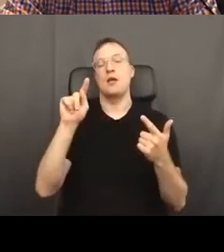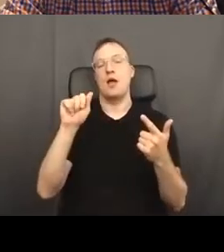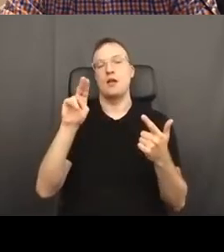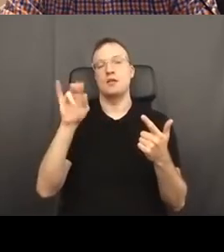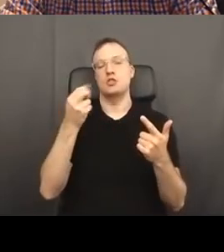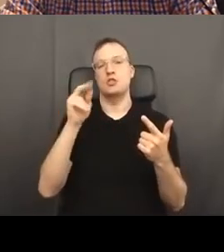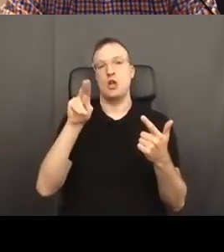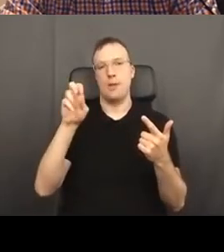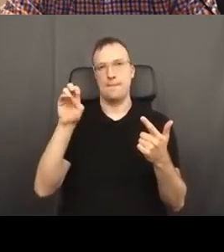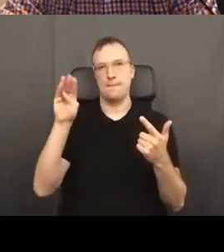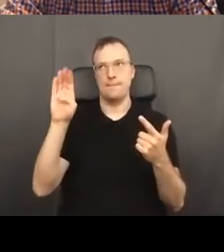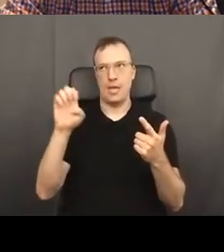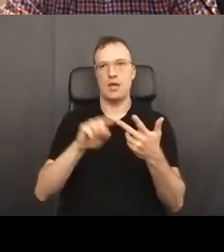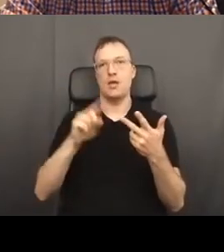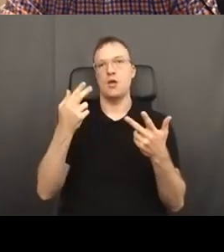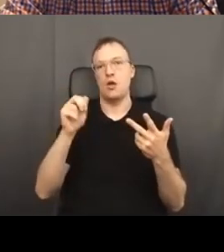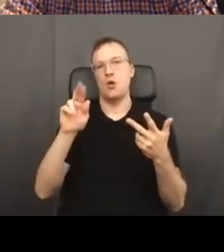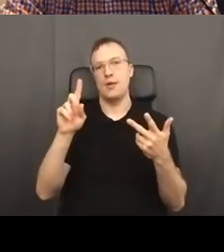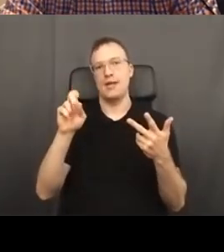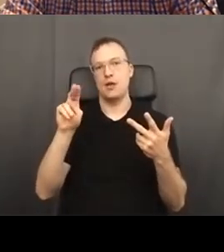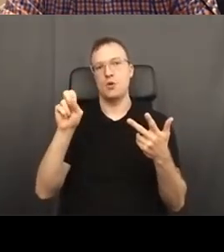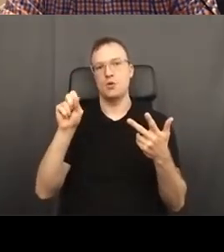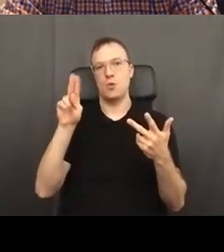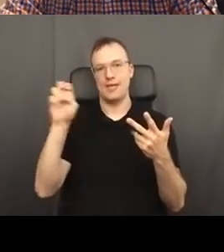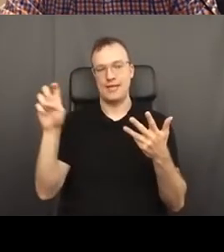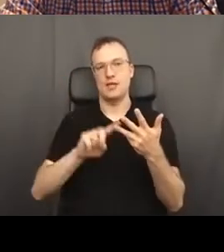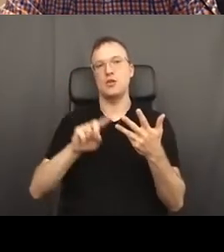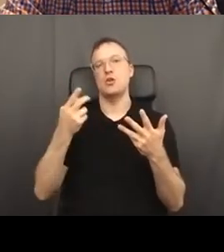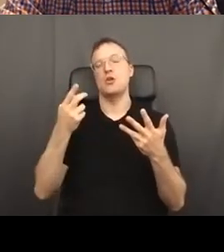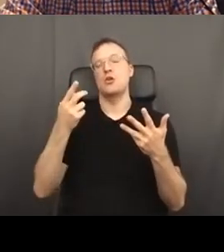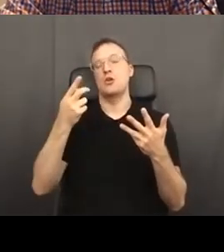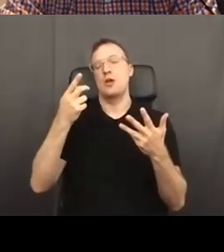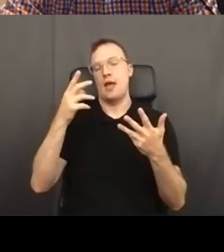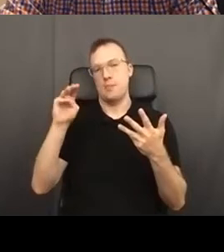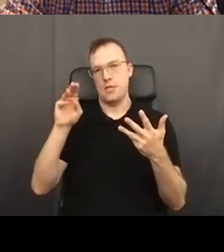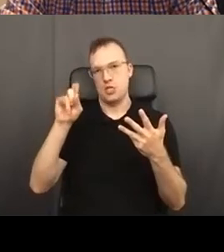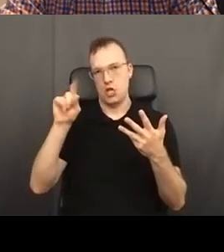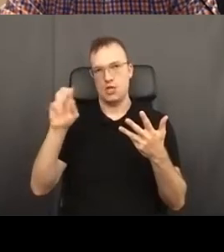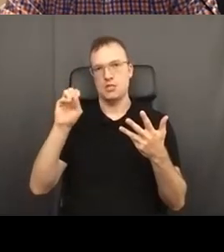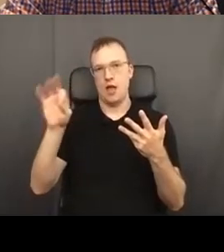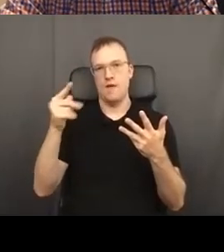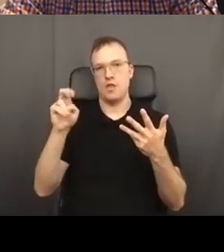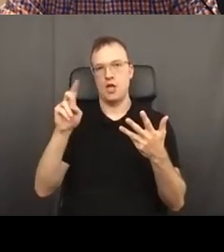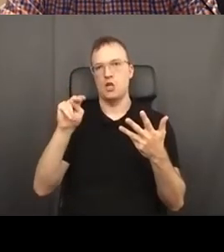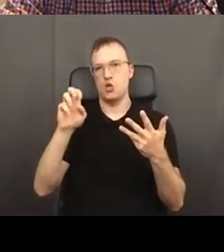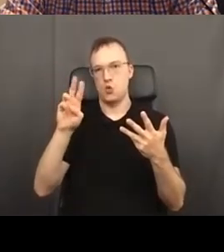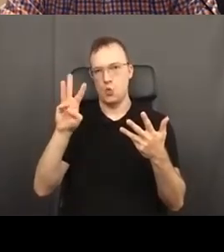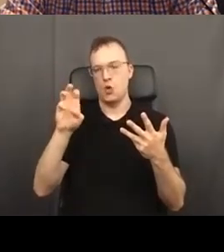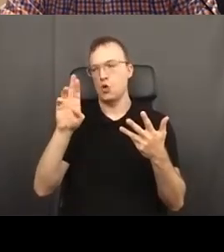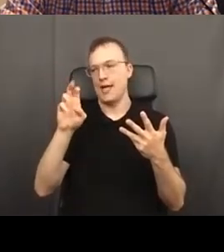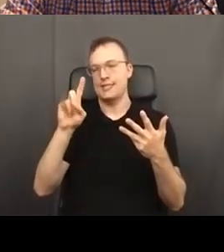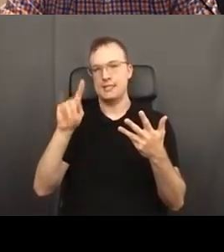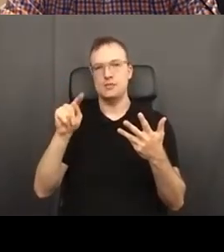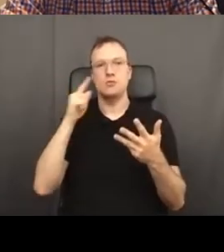Credit. Rendezvous with Madness recognizes this is an ongoing dialogue, and an acknowledgement is simply that,